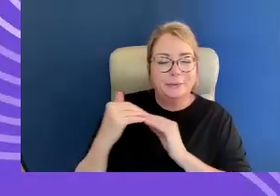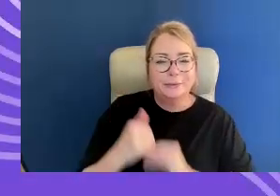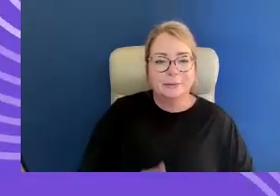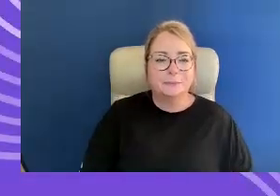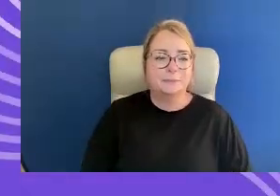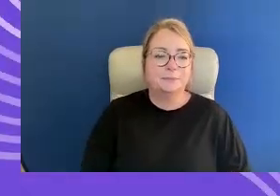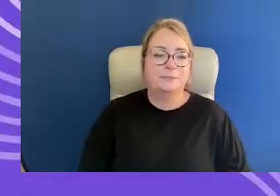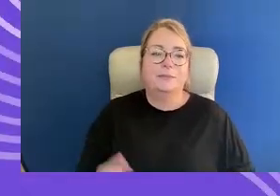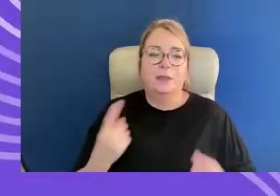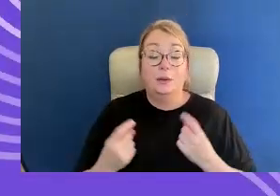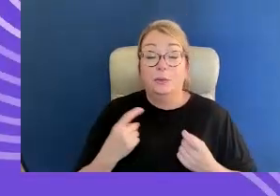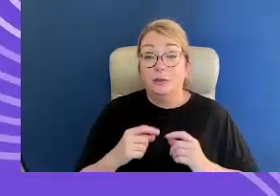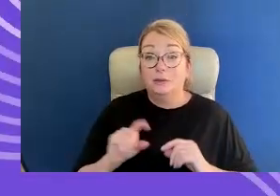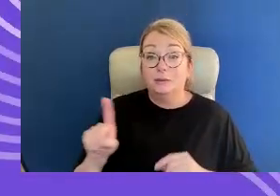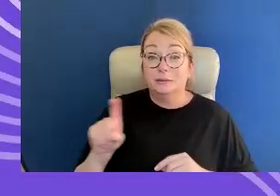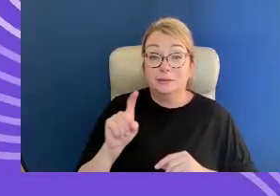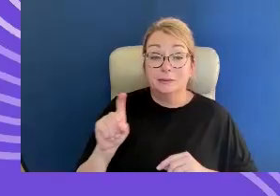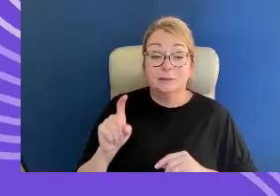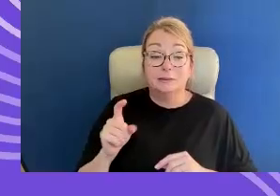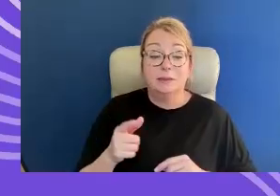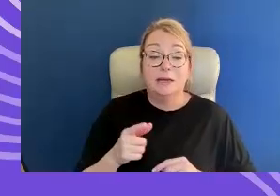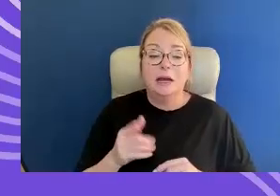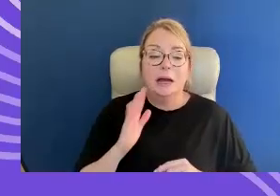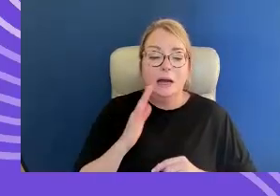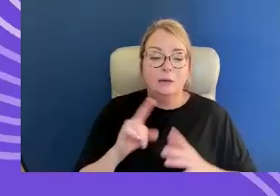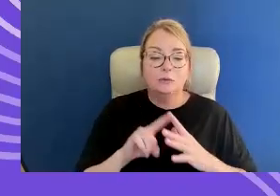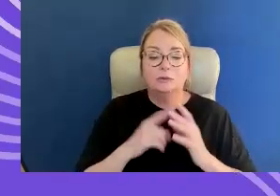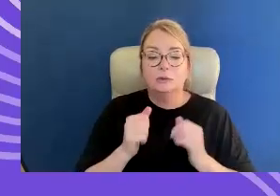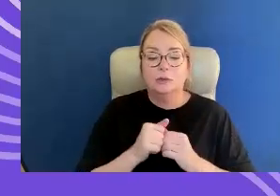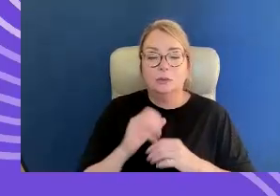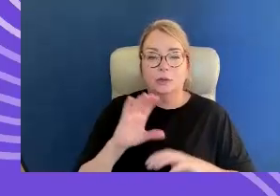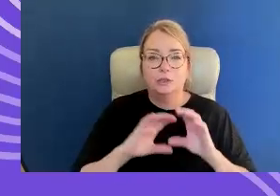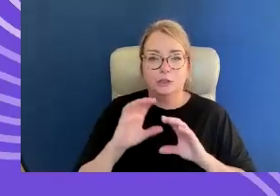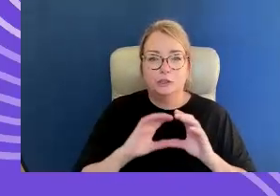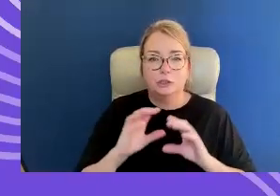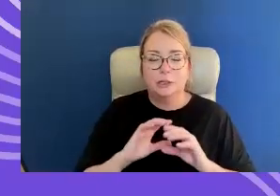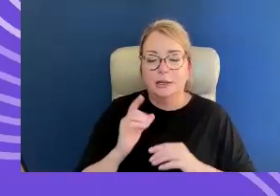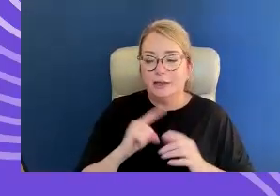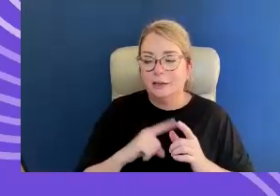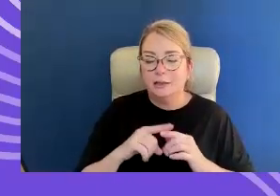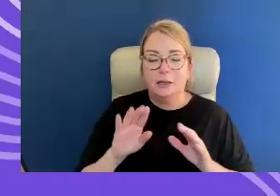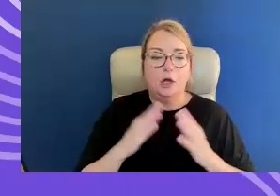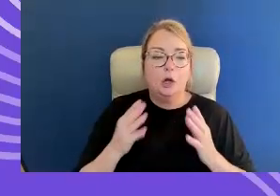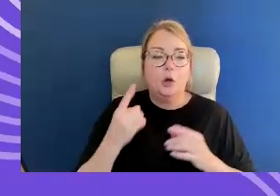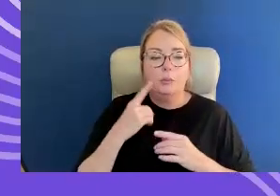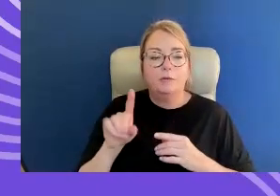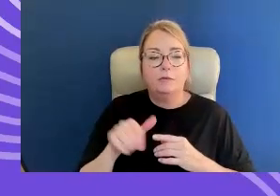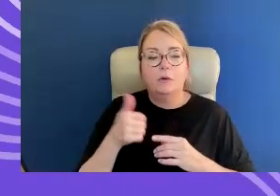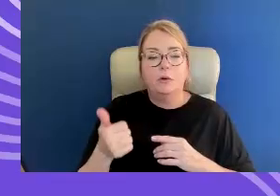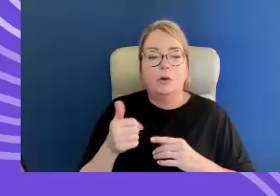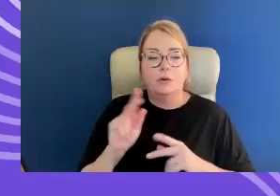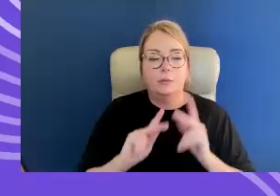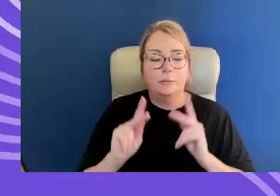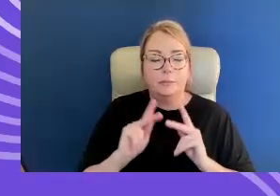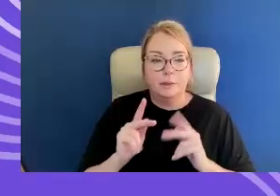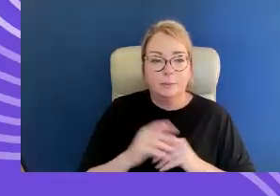So questions, I'm going to defer to the chat questions, and then we'll open it up to anybody else who might have questions. I didn't get them in the